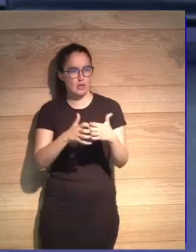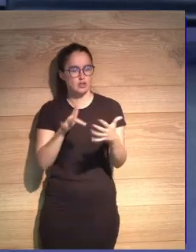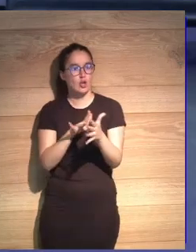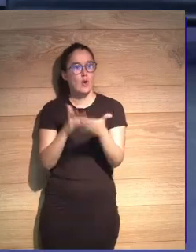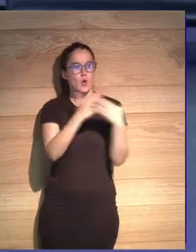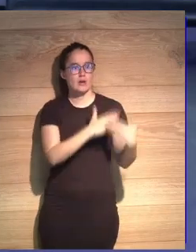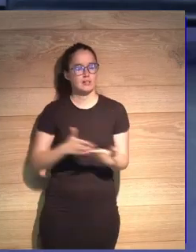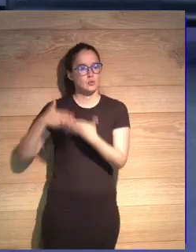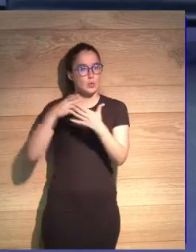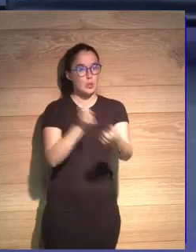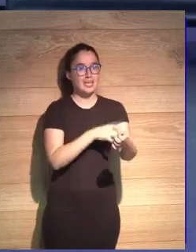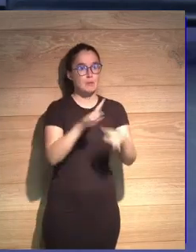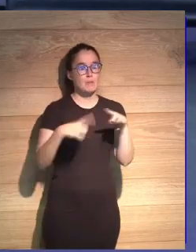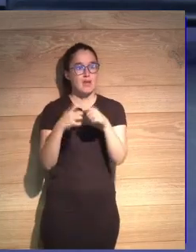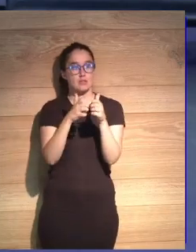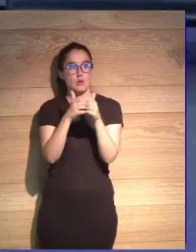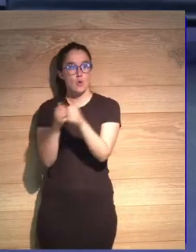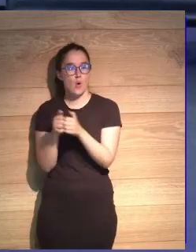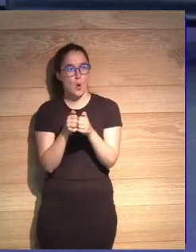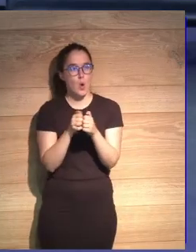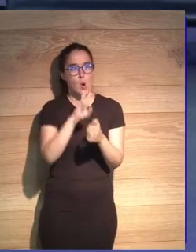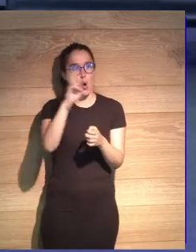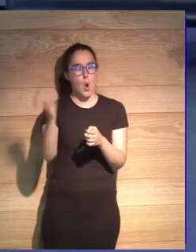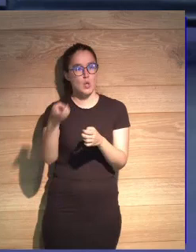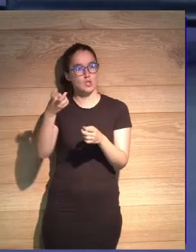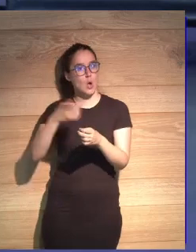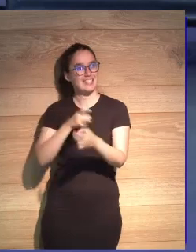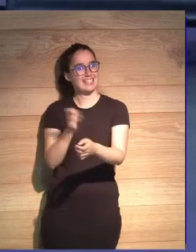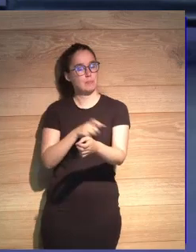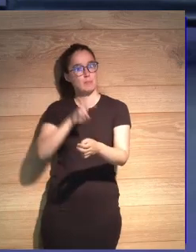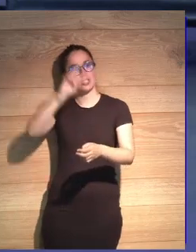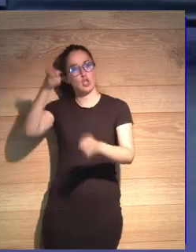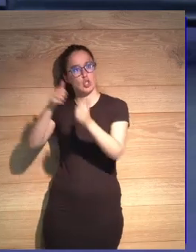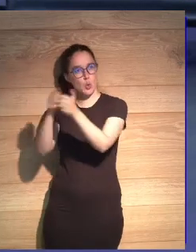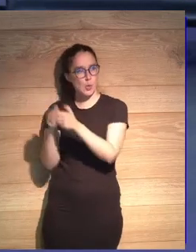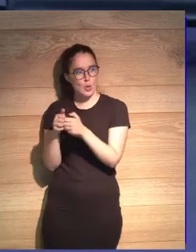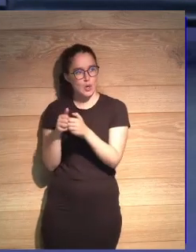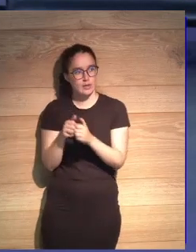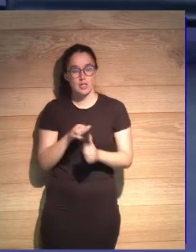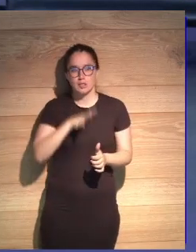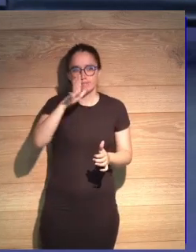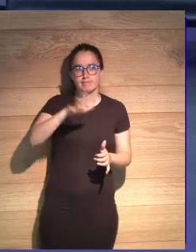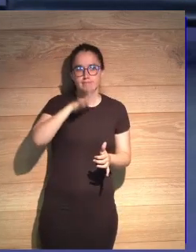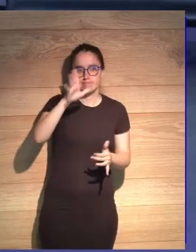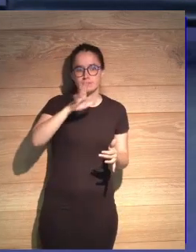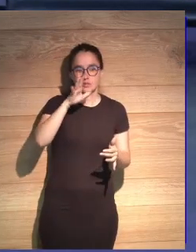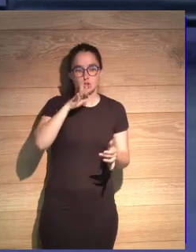how the sickness works. They run 2 tests, one of them with